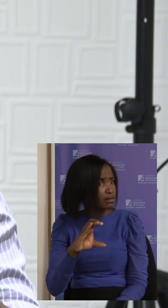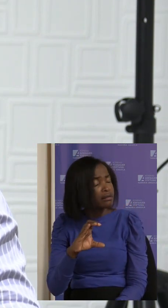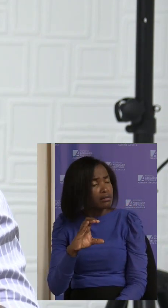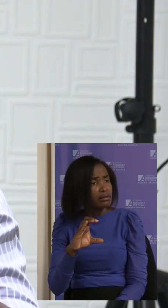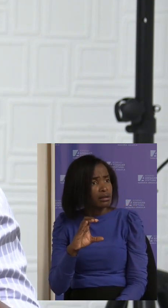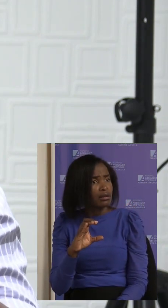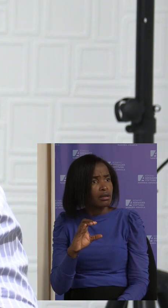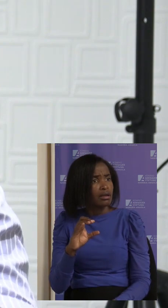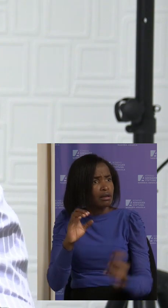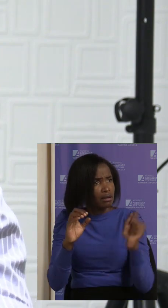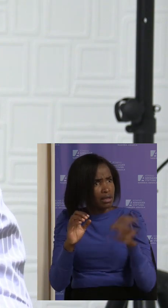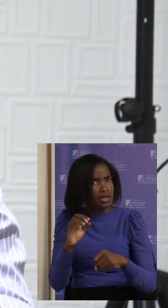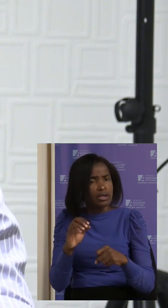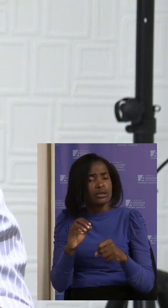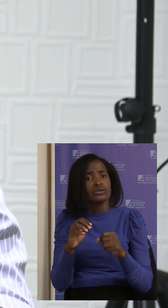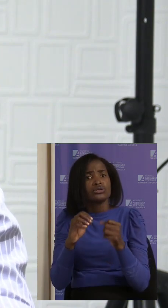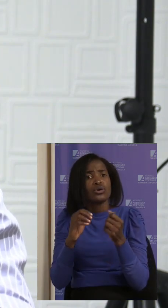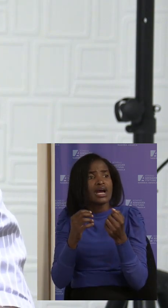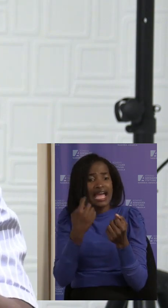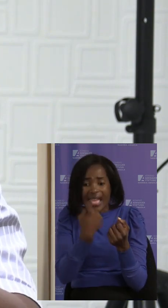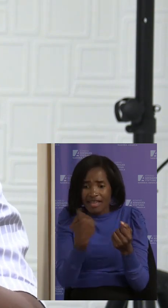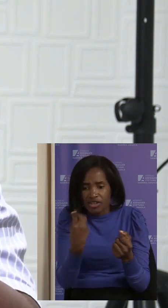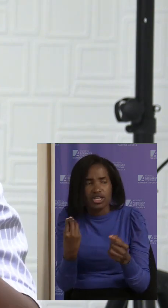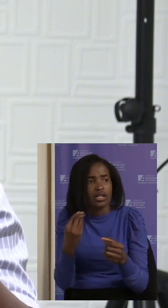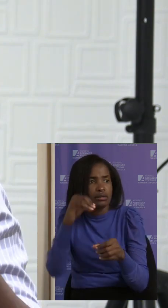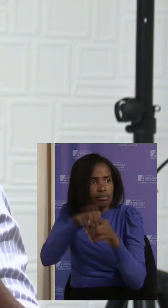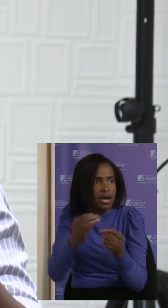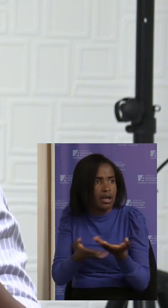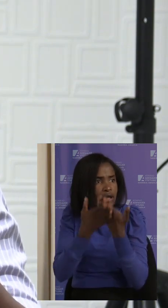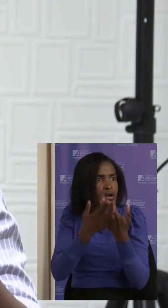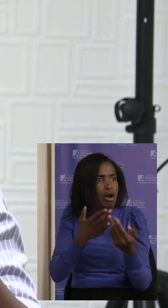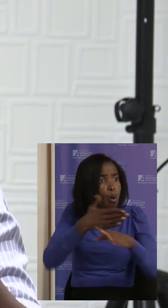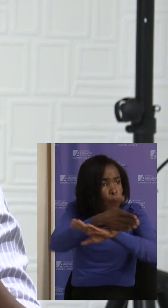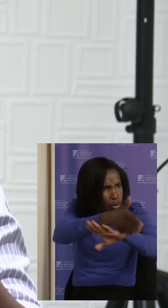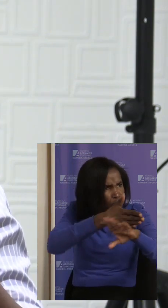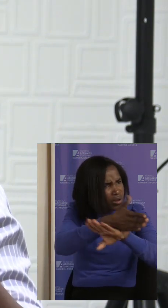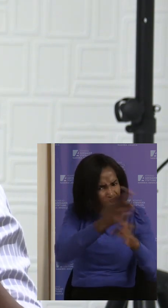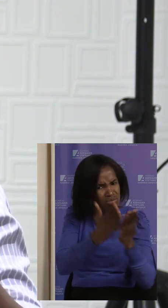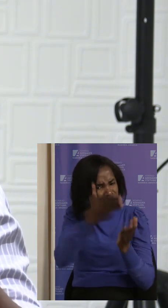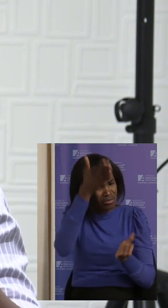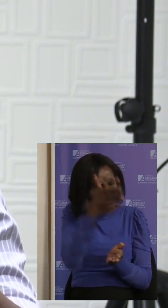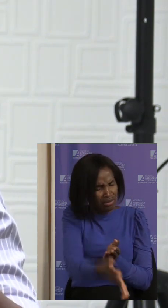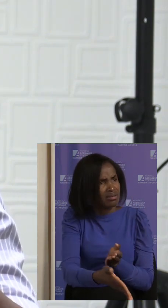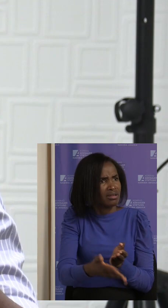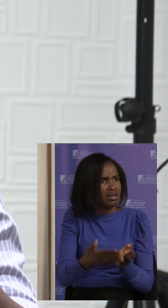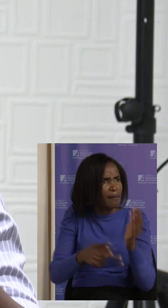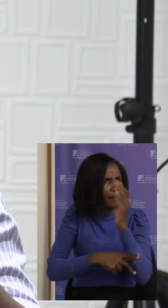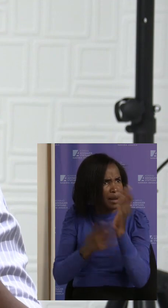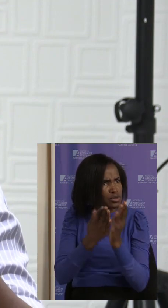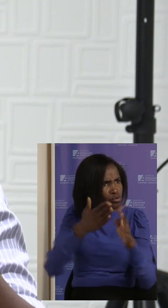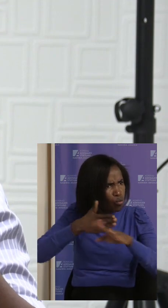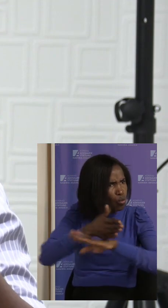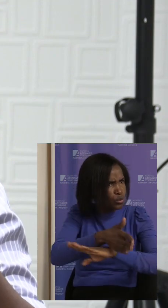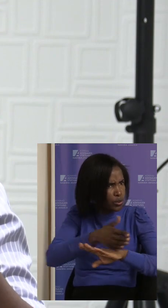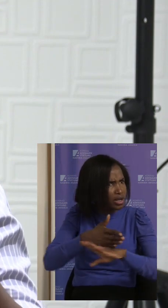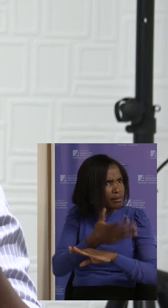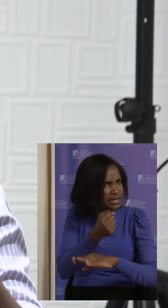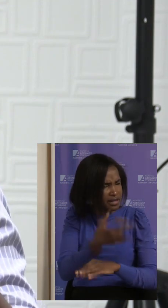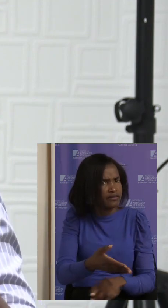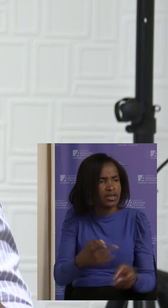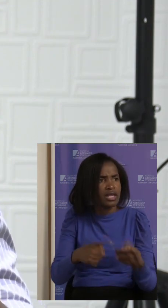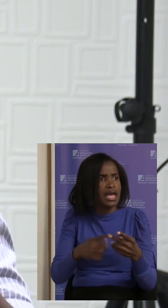So that at least it caters for every child. There should be woodwork at schools, at primary school. There